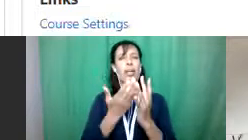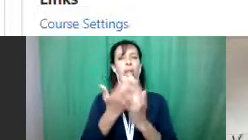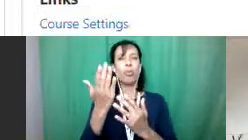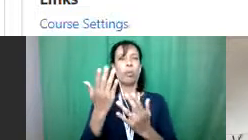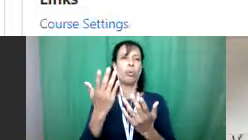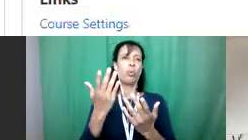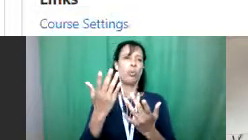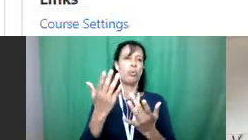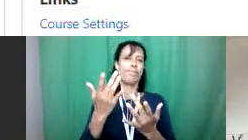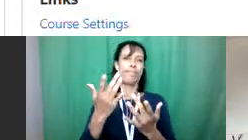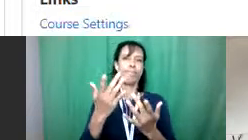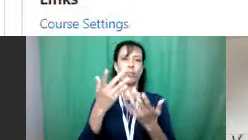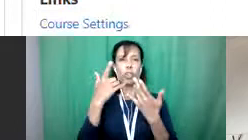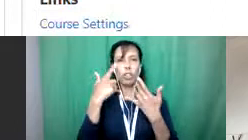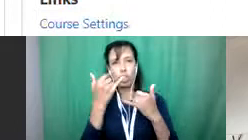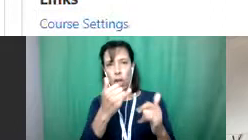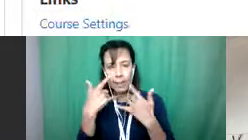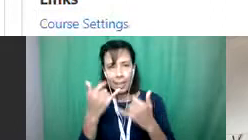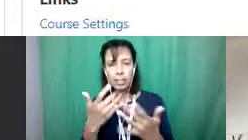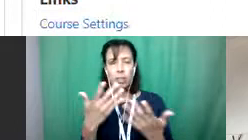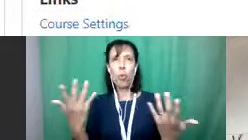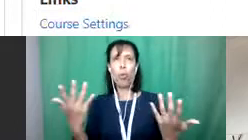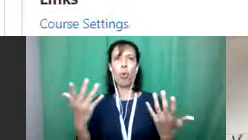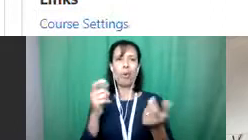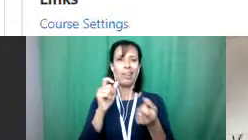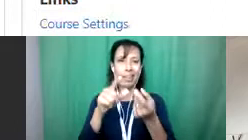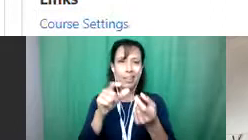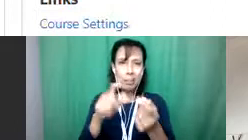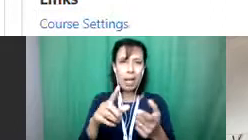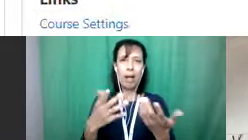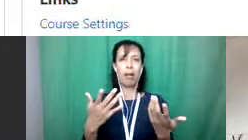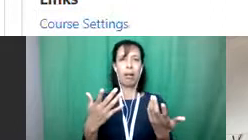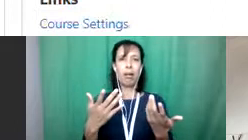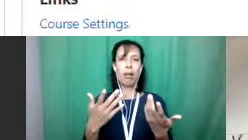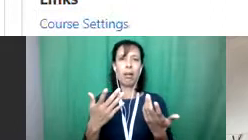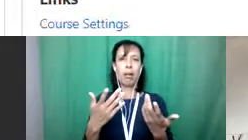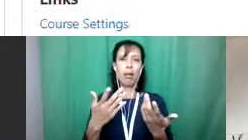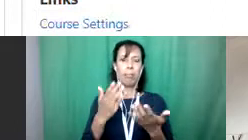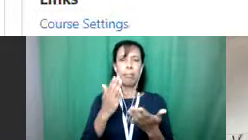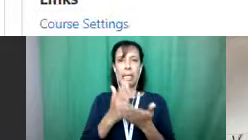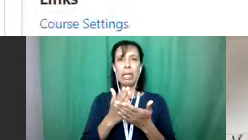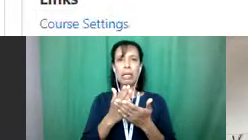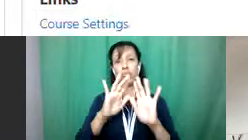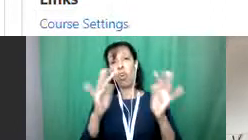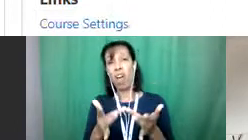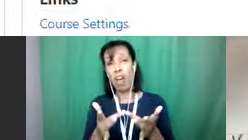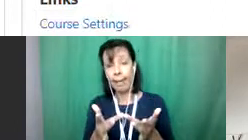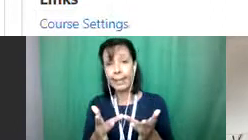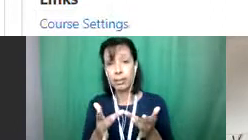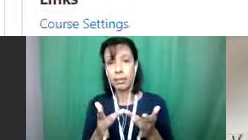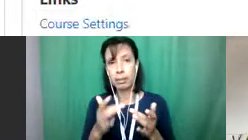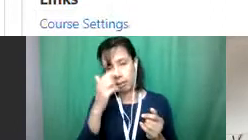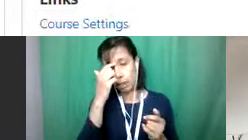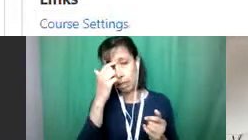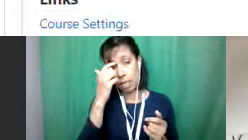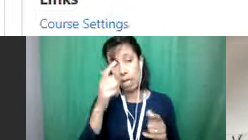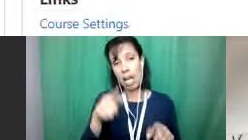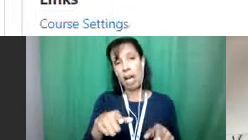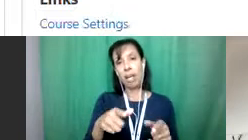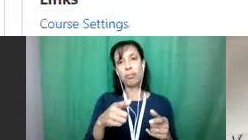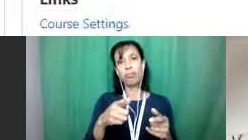surveys or through email correspondence with stakeholders. And when I say stakeholders, I